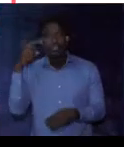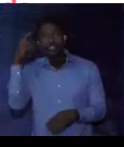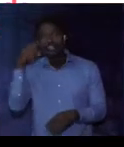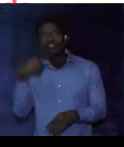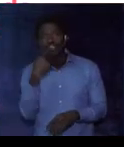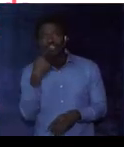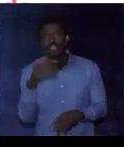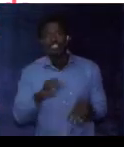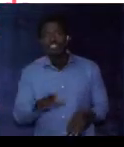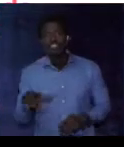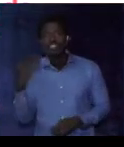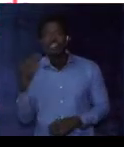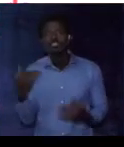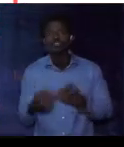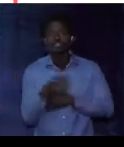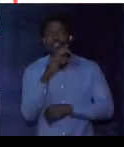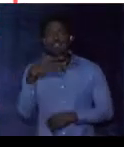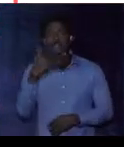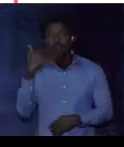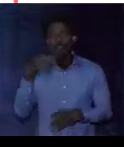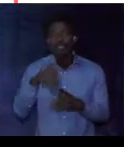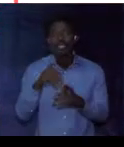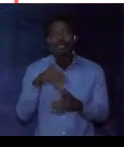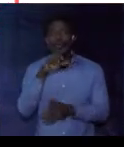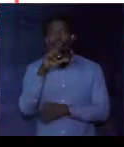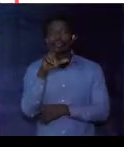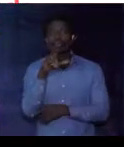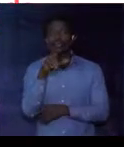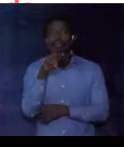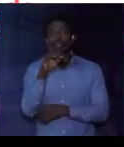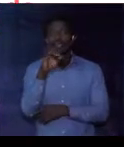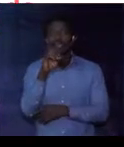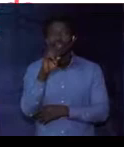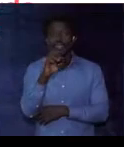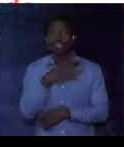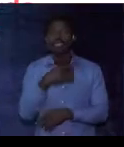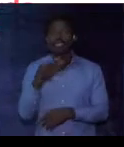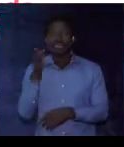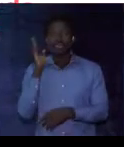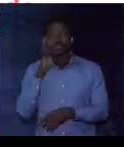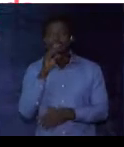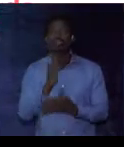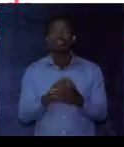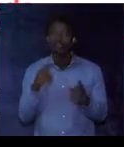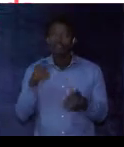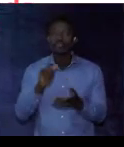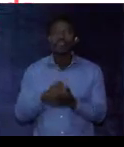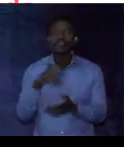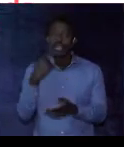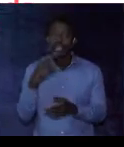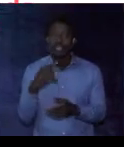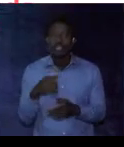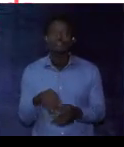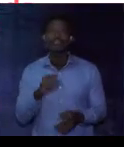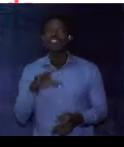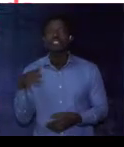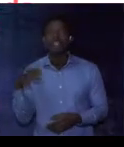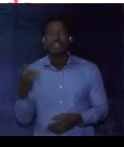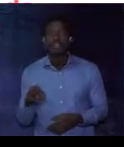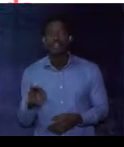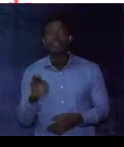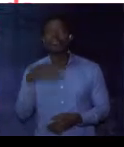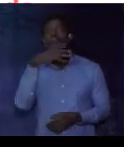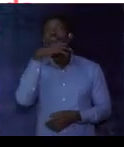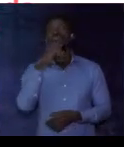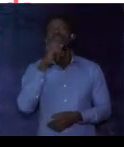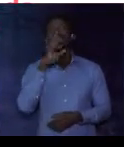reasons for saying children of today are better or luckier. And there will be some other people that will say, no, children of